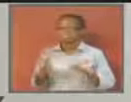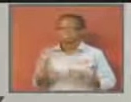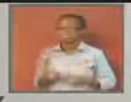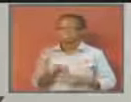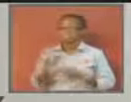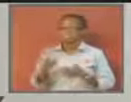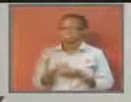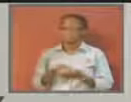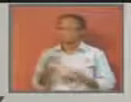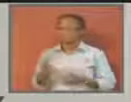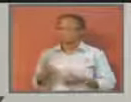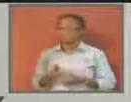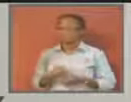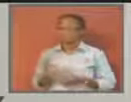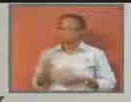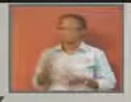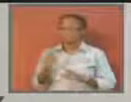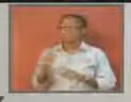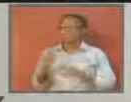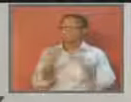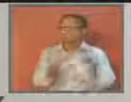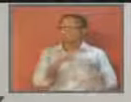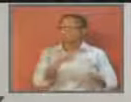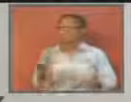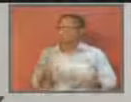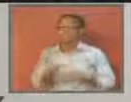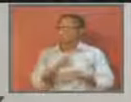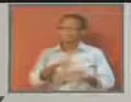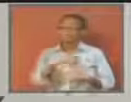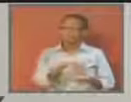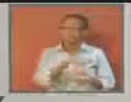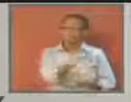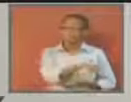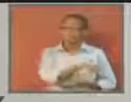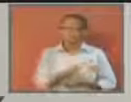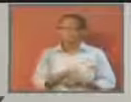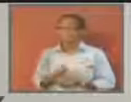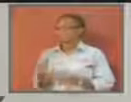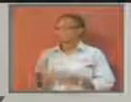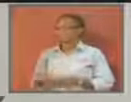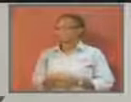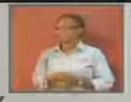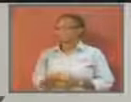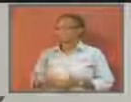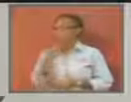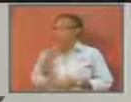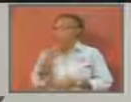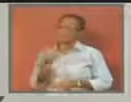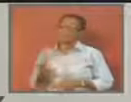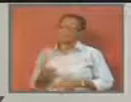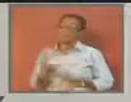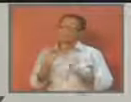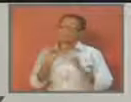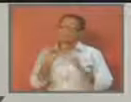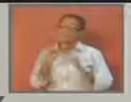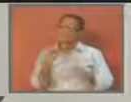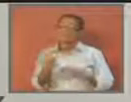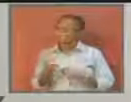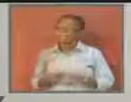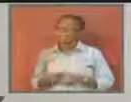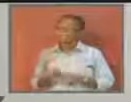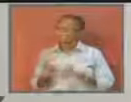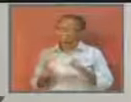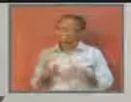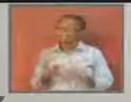vaccinated at another center. So we need to appeal to the population to listen very carefully, to present at